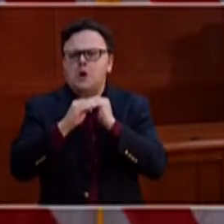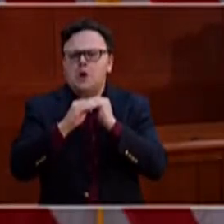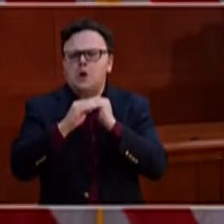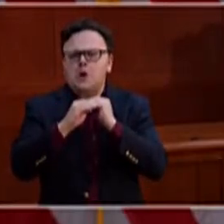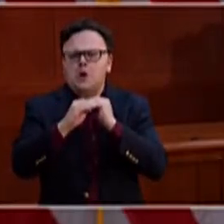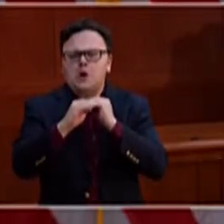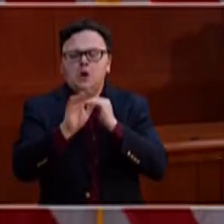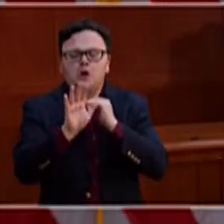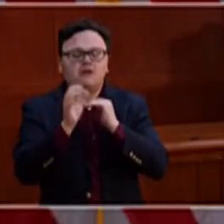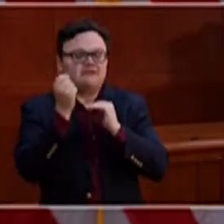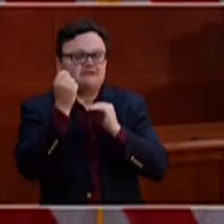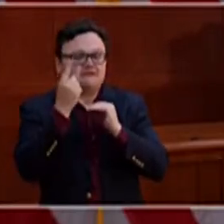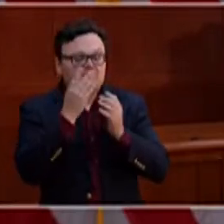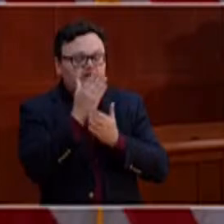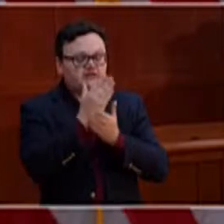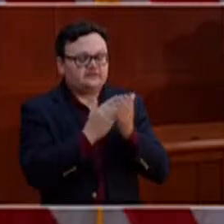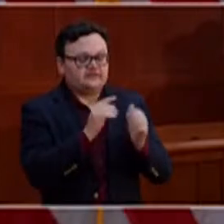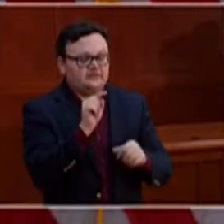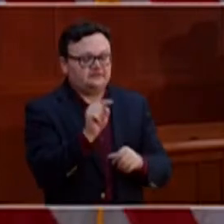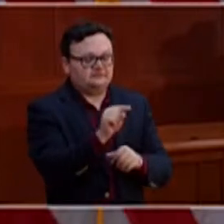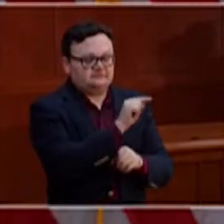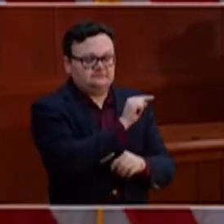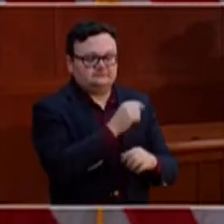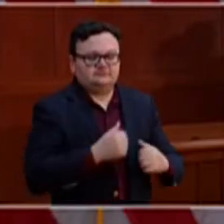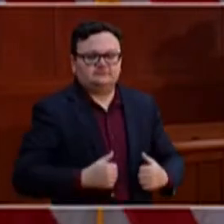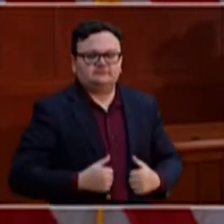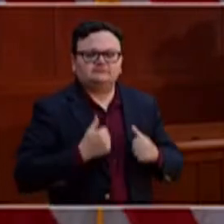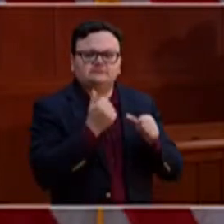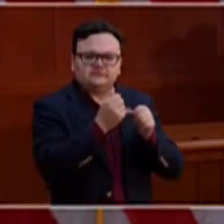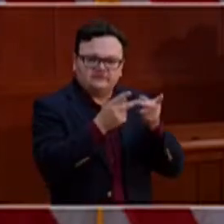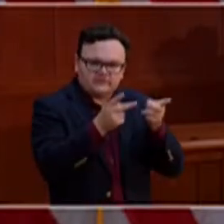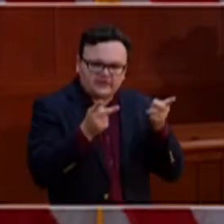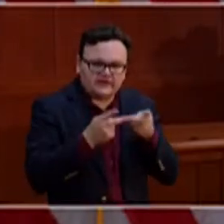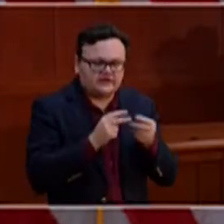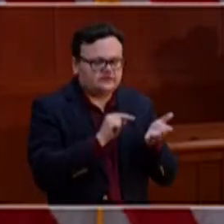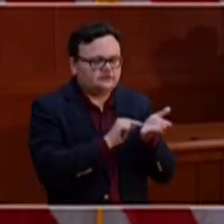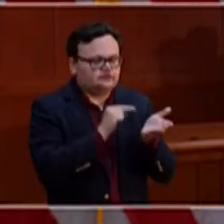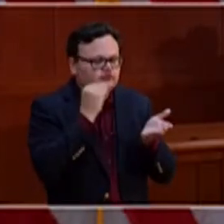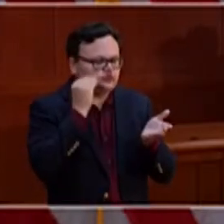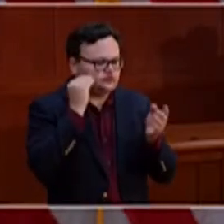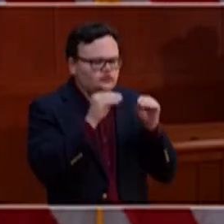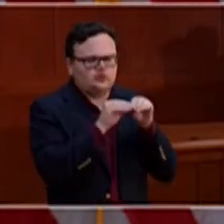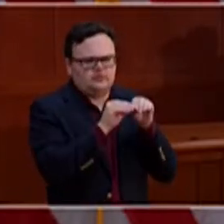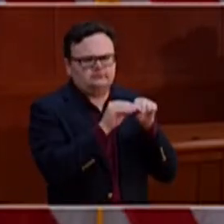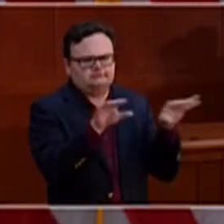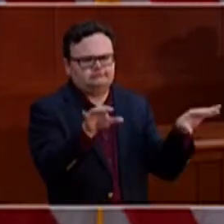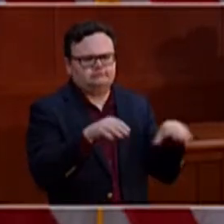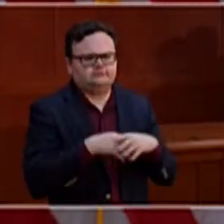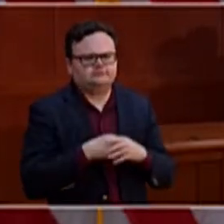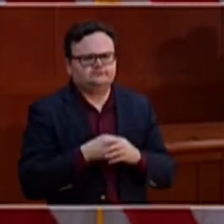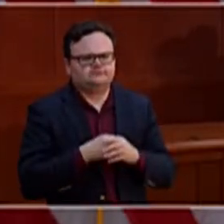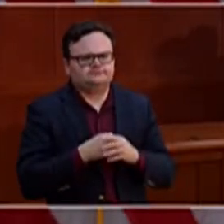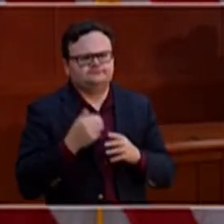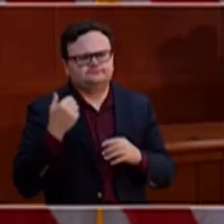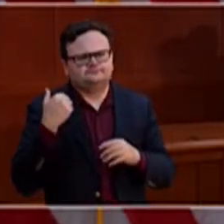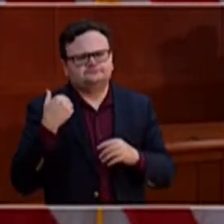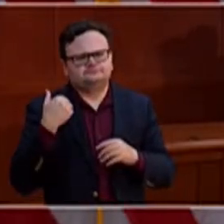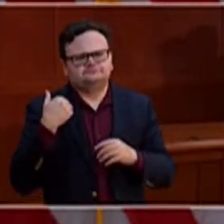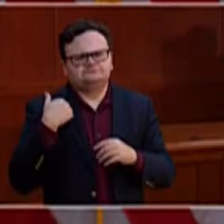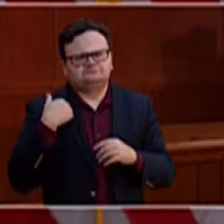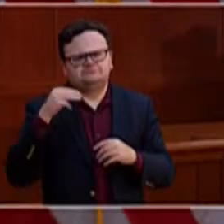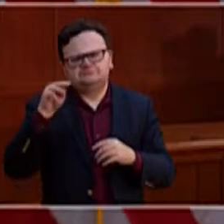had some long-term care outbreaks, and really throughout most of May and the beginning of June, we had very low prevalence